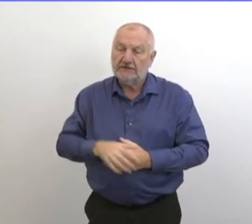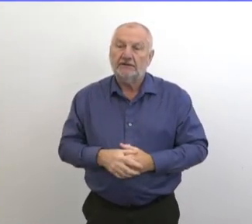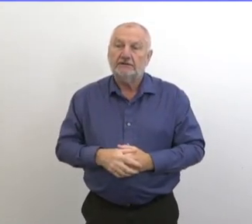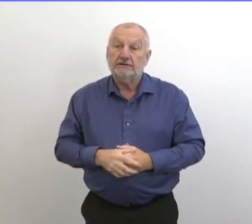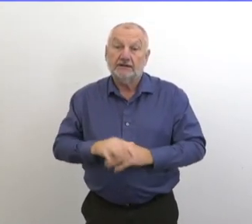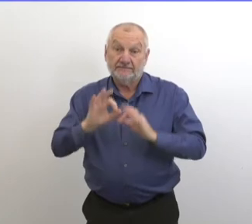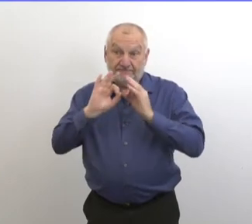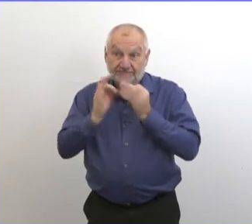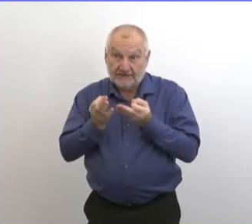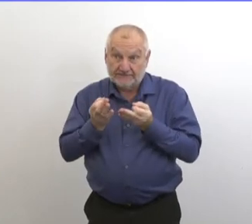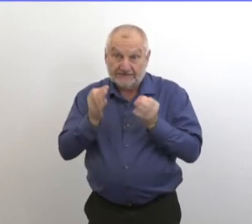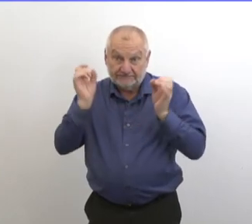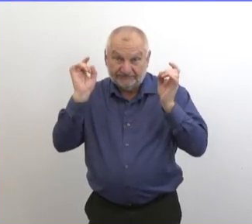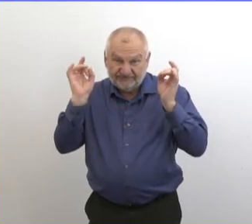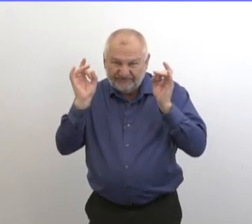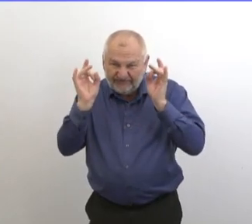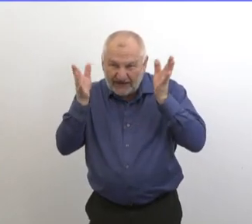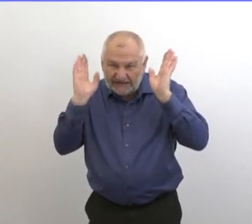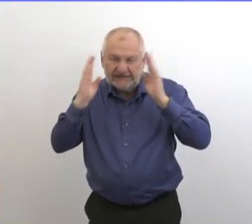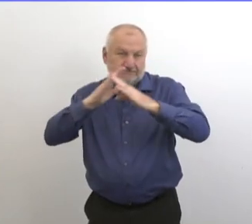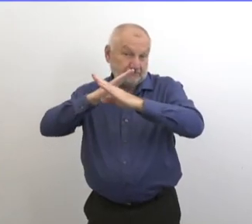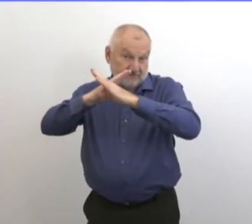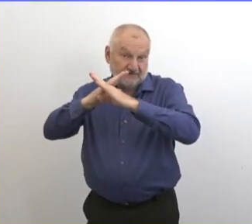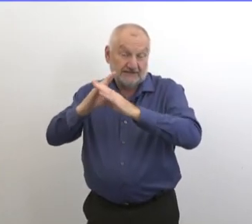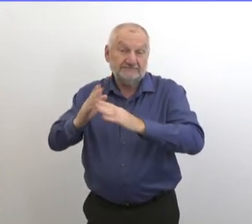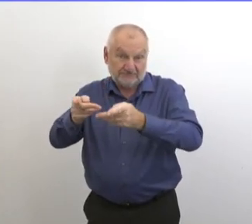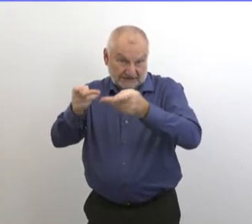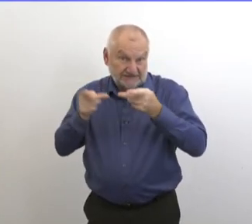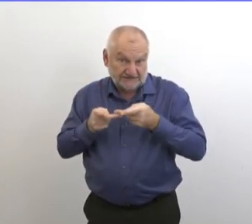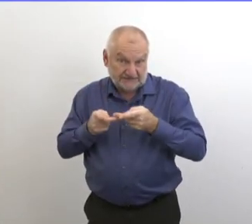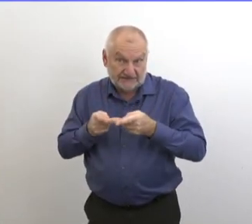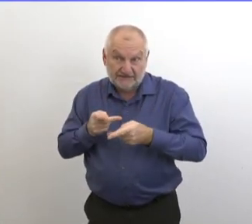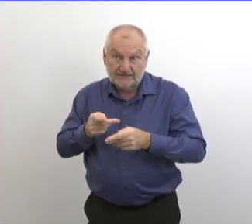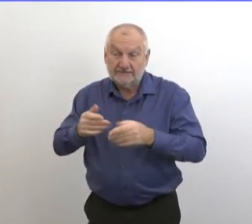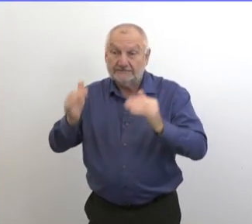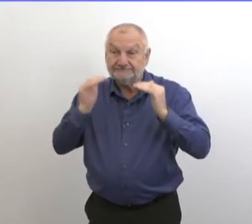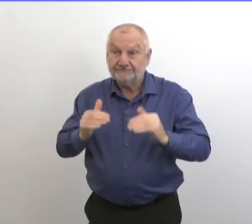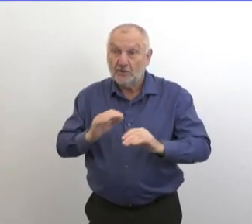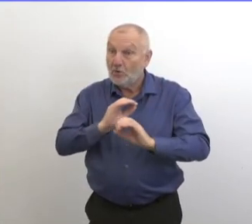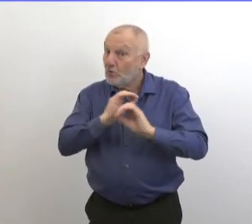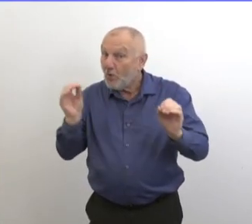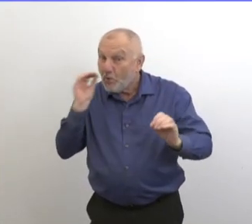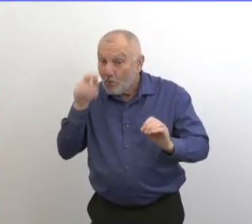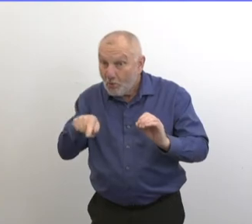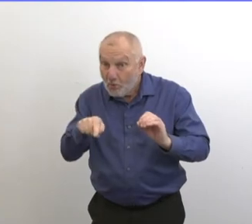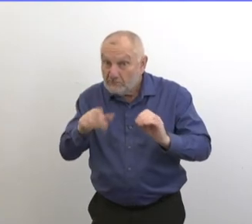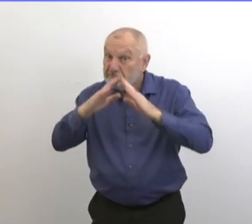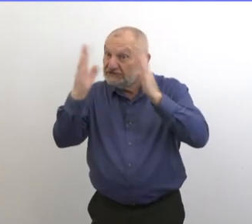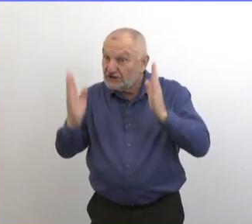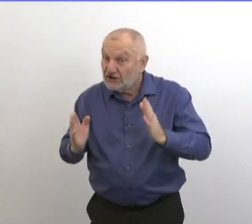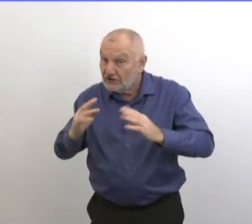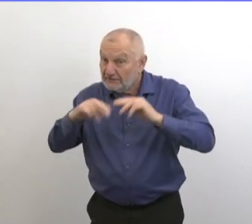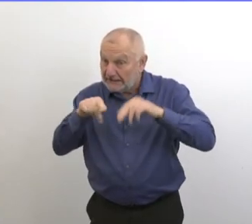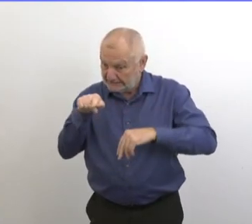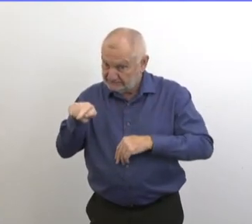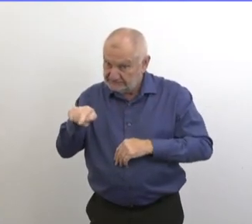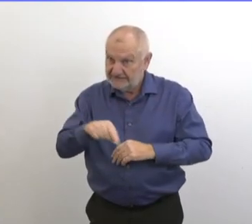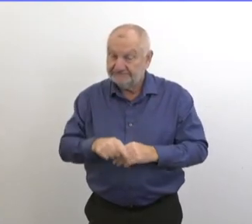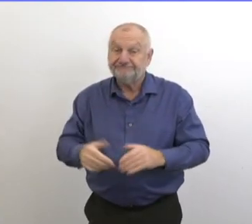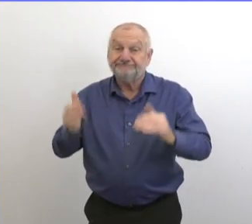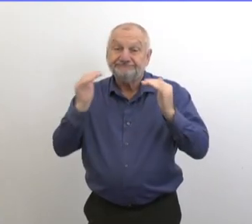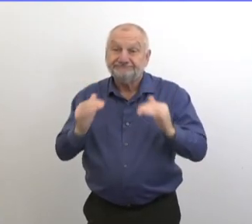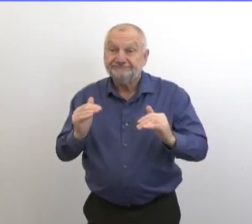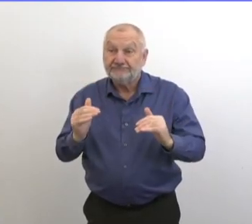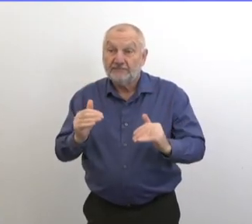prevention shelters, homeless shelters, personal care homes, retirement residences,